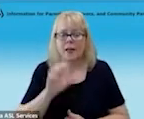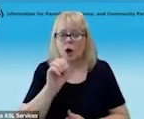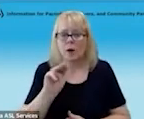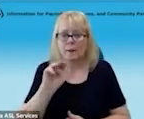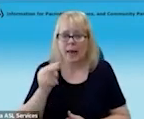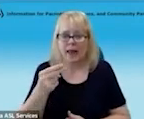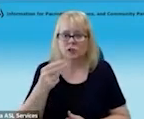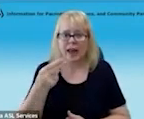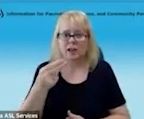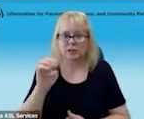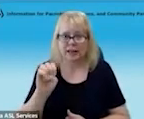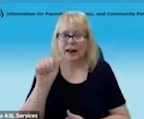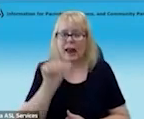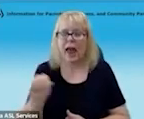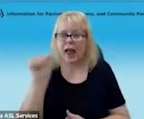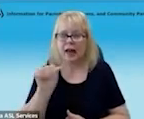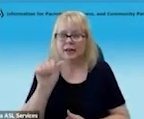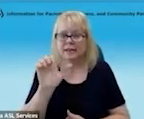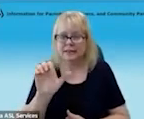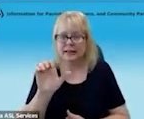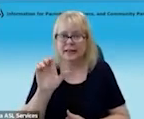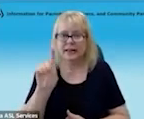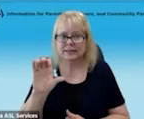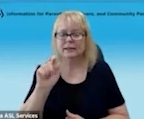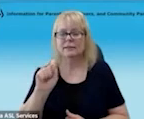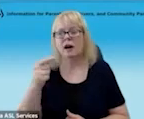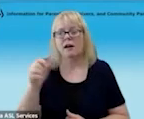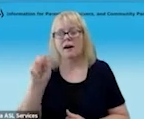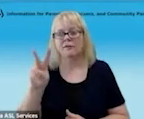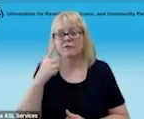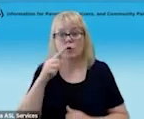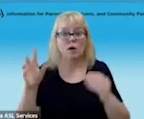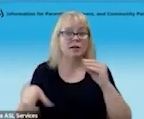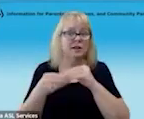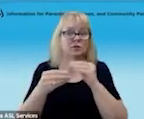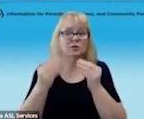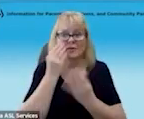And with that, I wish everyone a great weekend and thank you again.